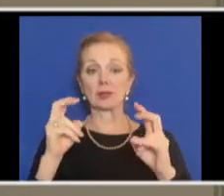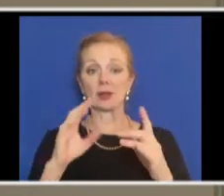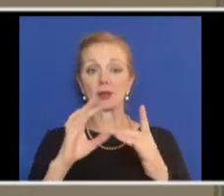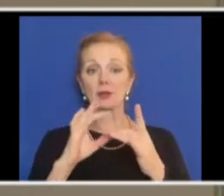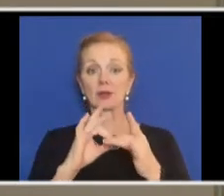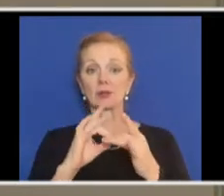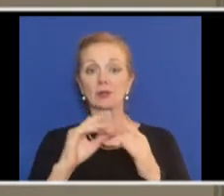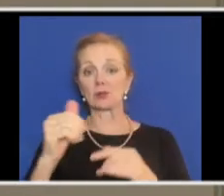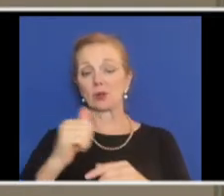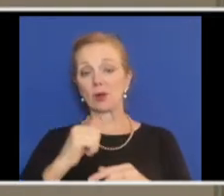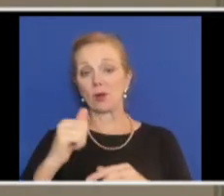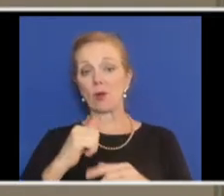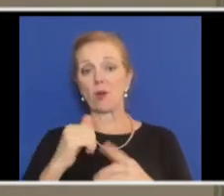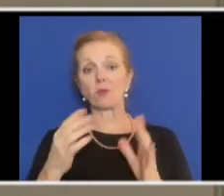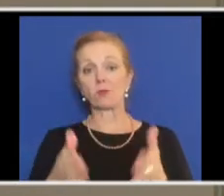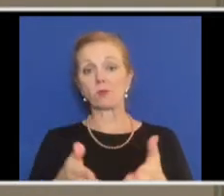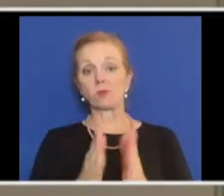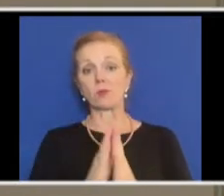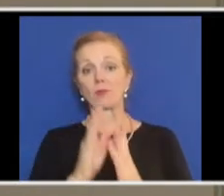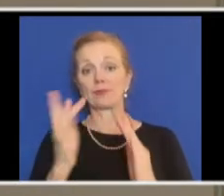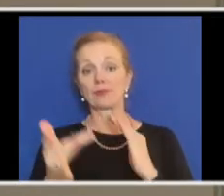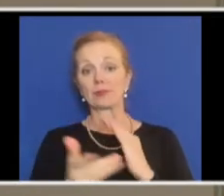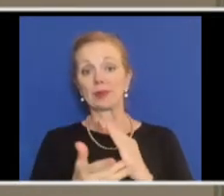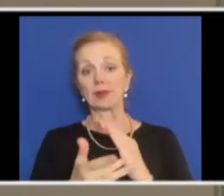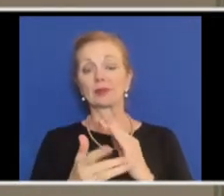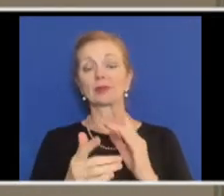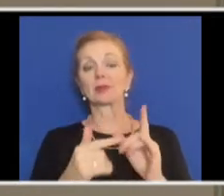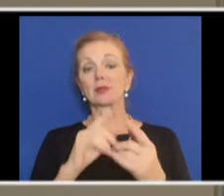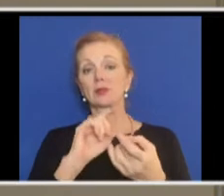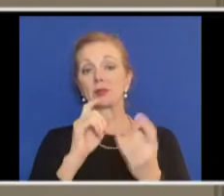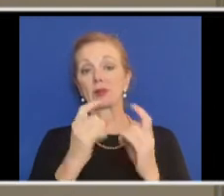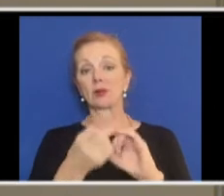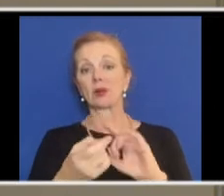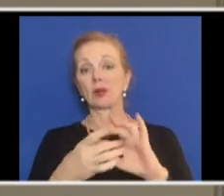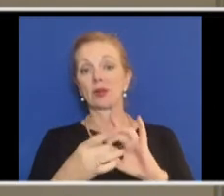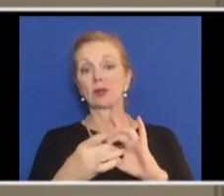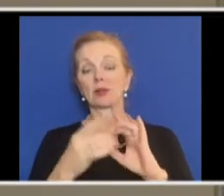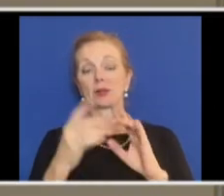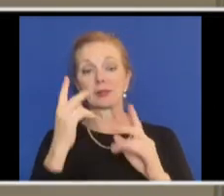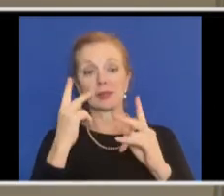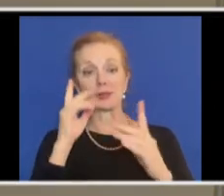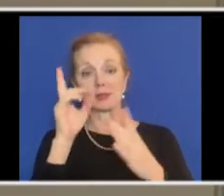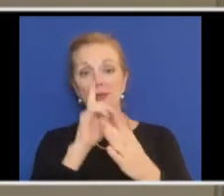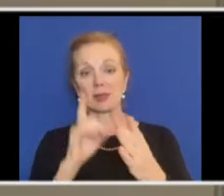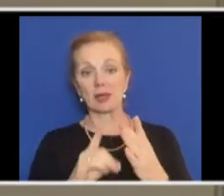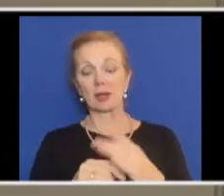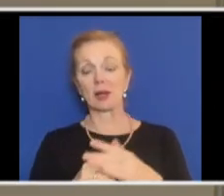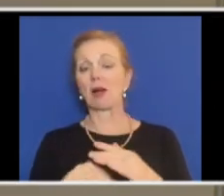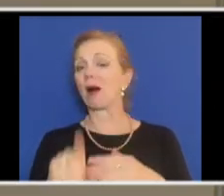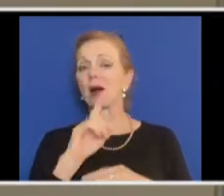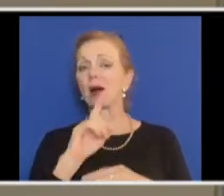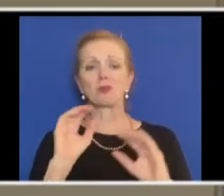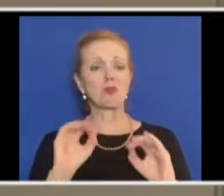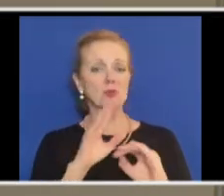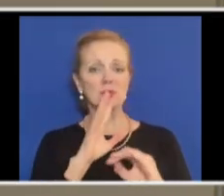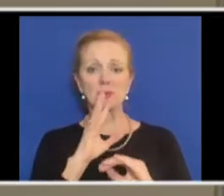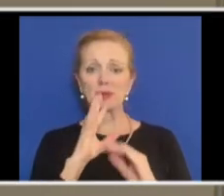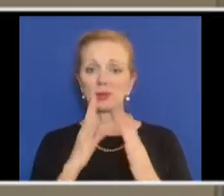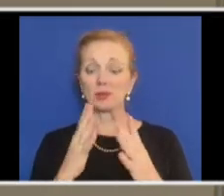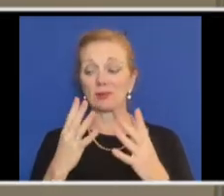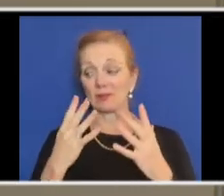to transportation and requested technical religion revisions related to site design there are no speakers again so after Mr